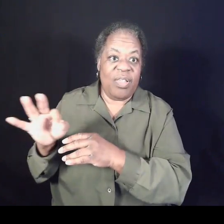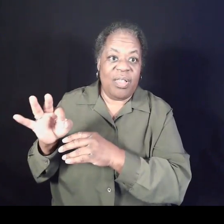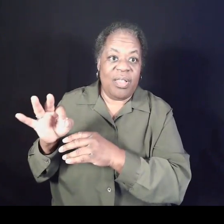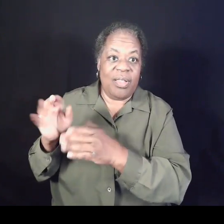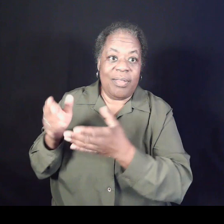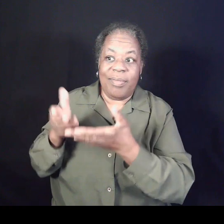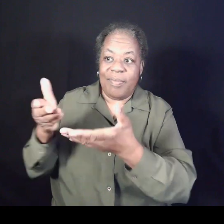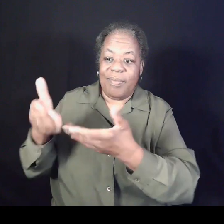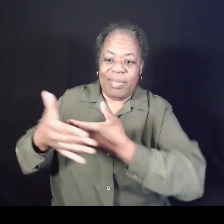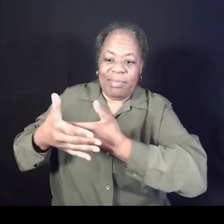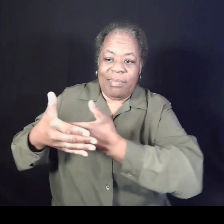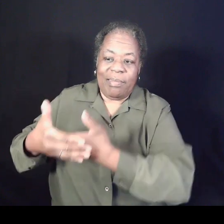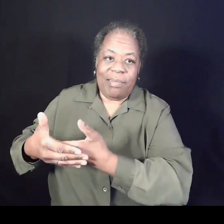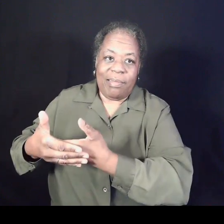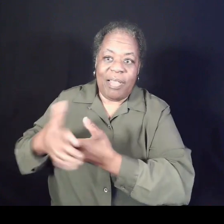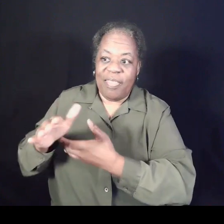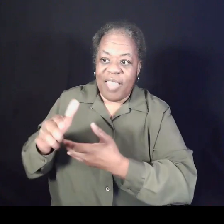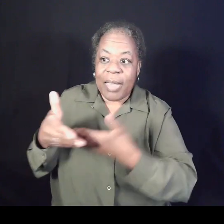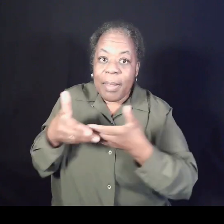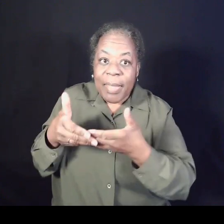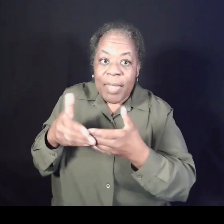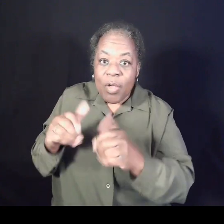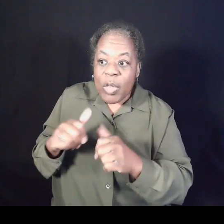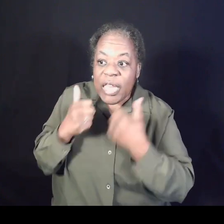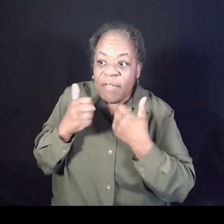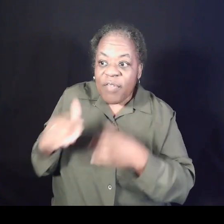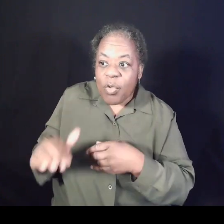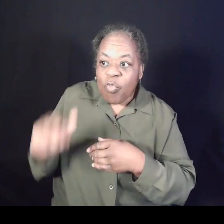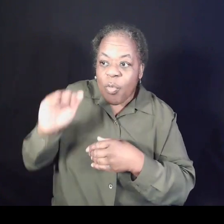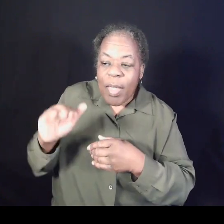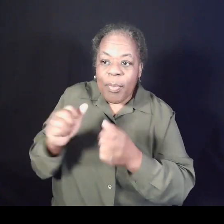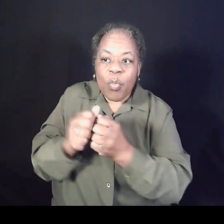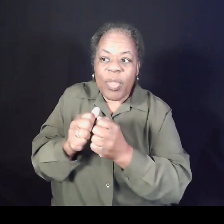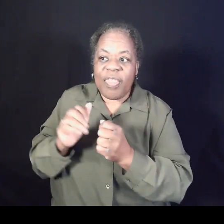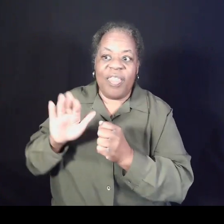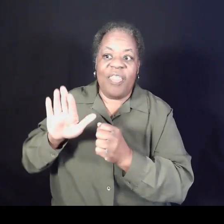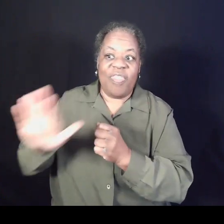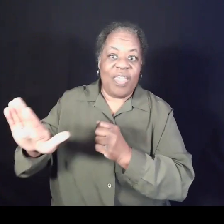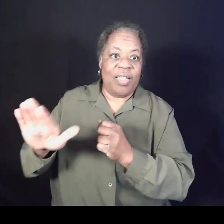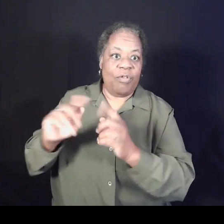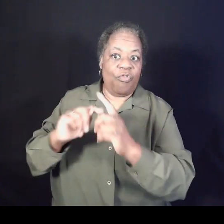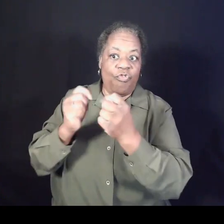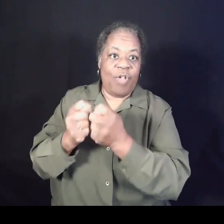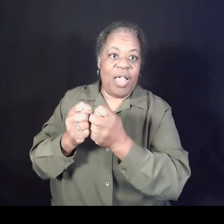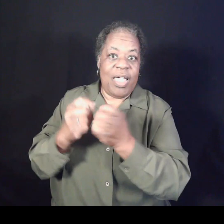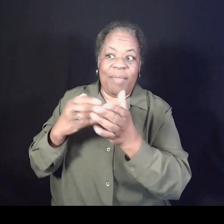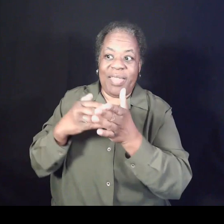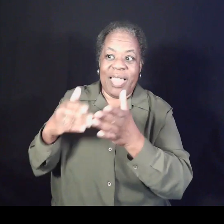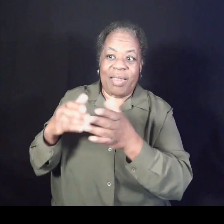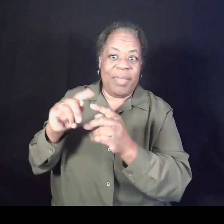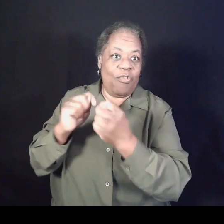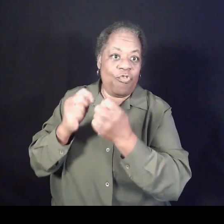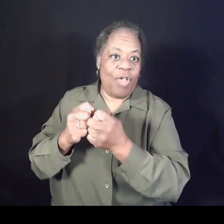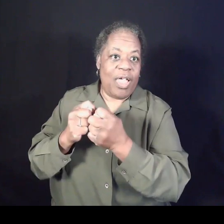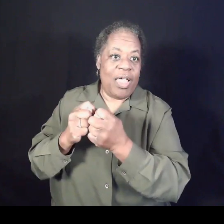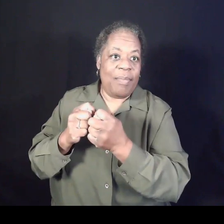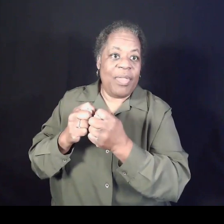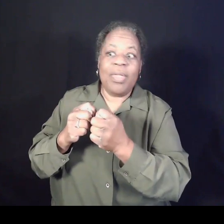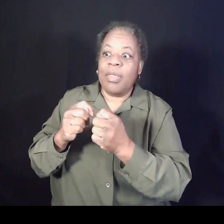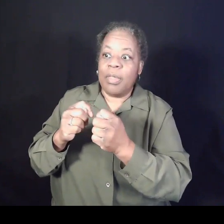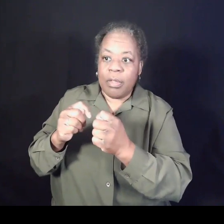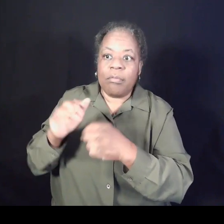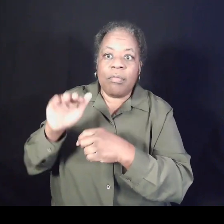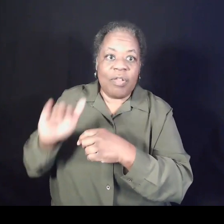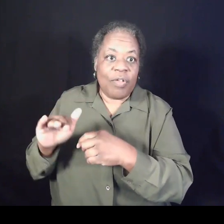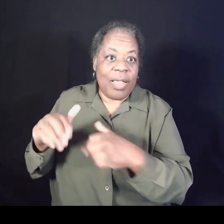That child would live with the enemy tribe for the rest of his life. And as long as the child lived, there would be